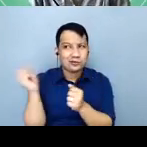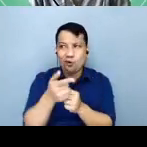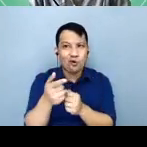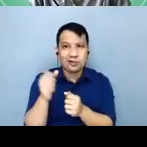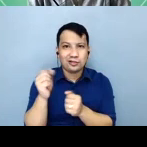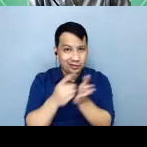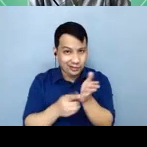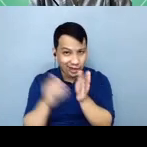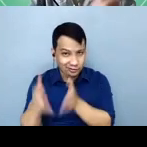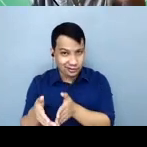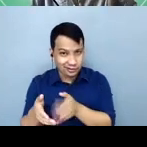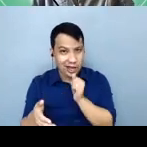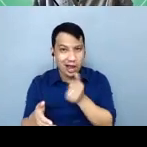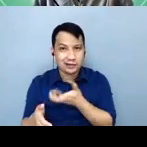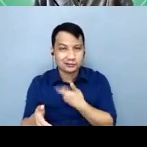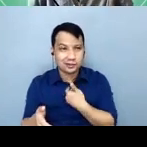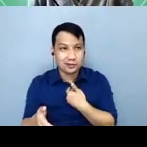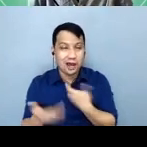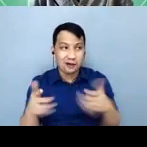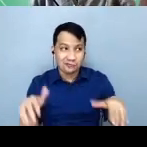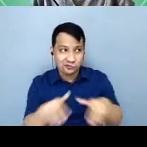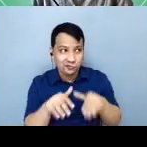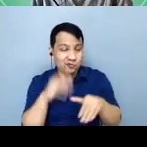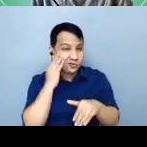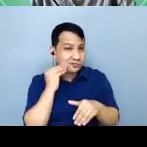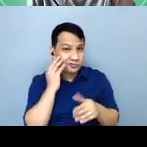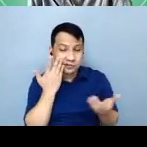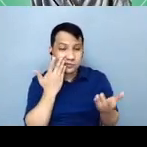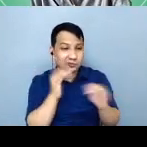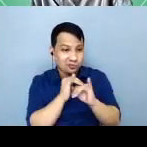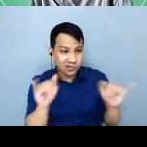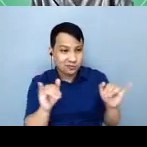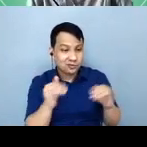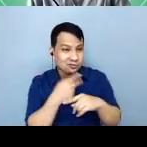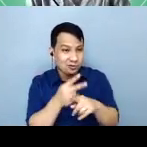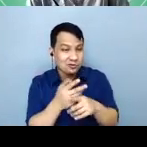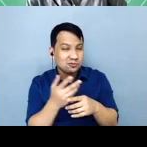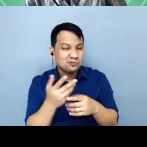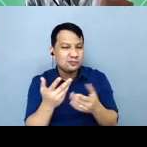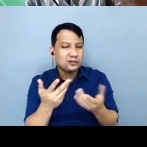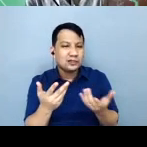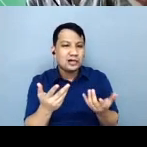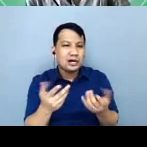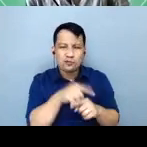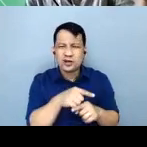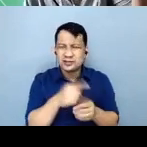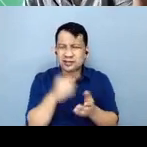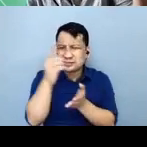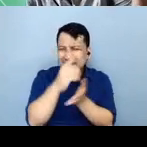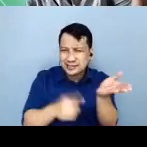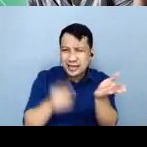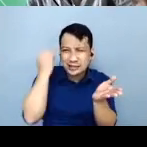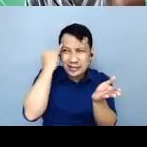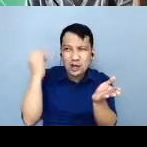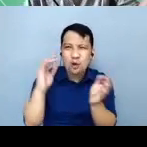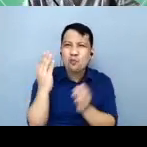here has worked in a design field where they make a product or a service. But the idea of designing is more of